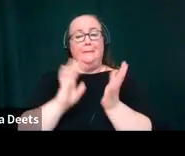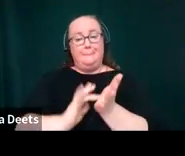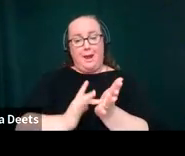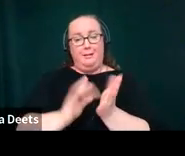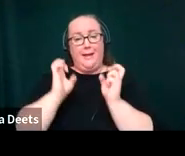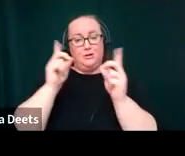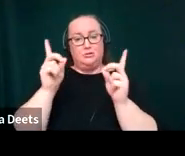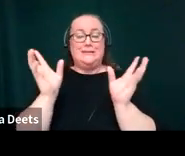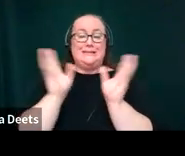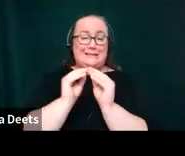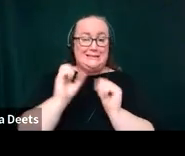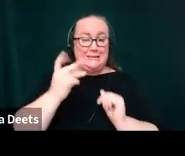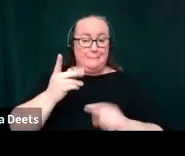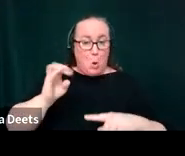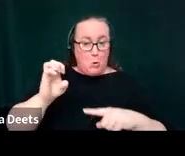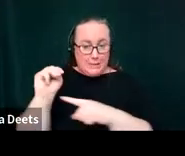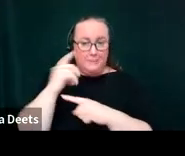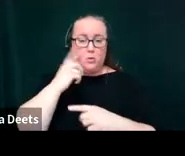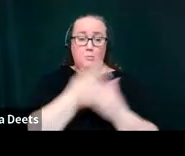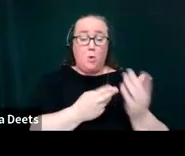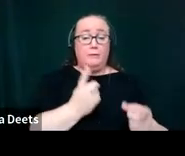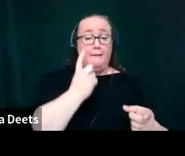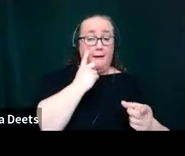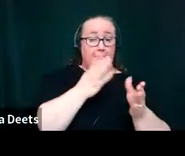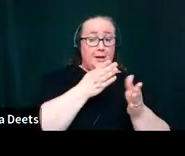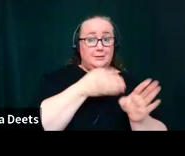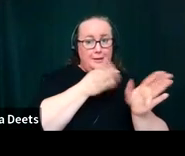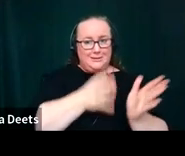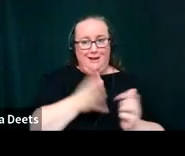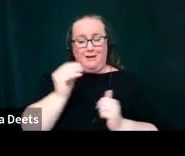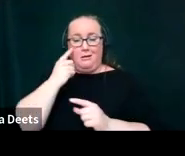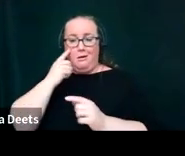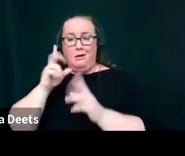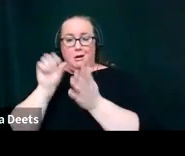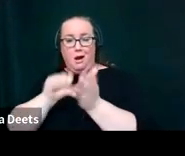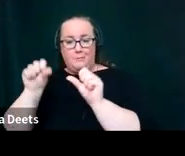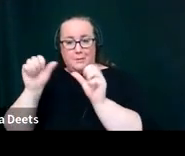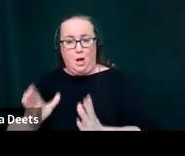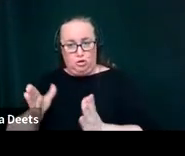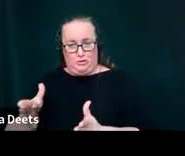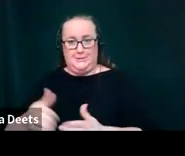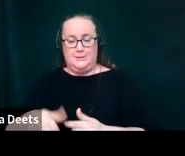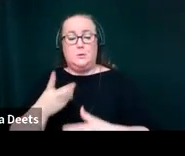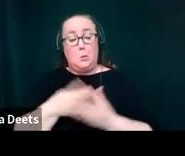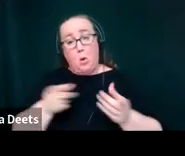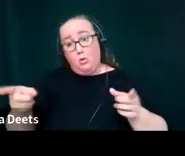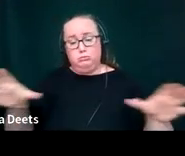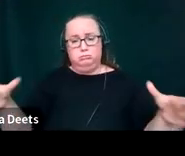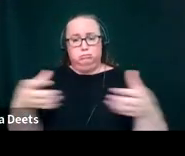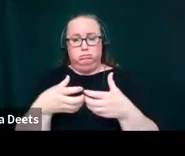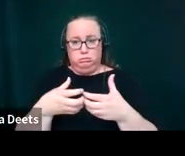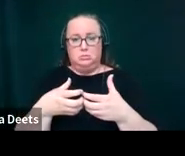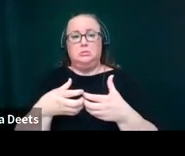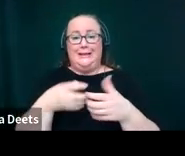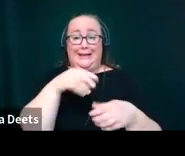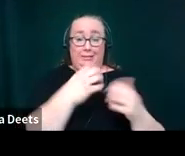education symposium for both optometrists and ophthalmologists, where both groups were in audience